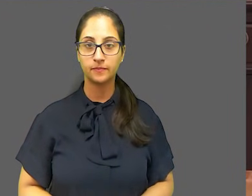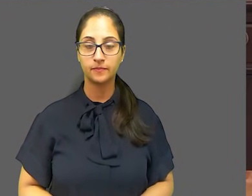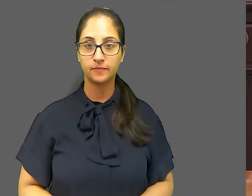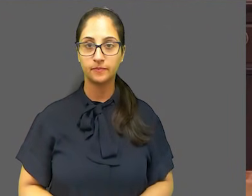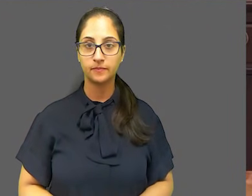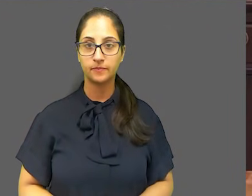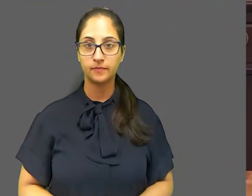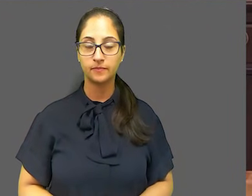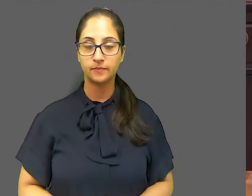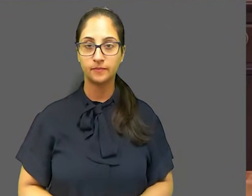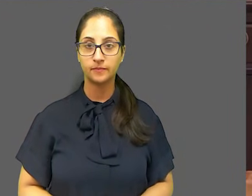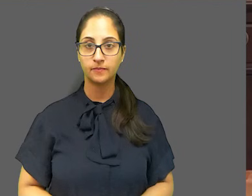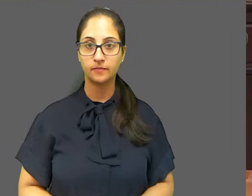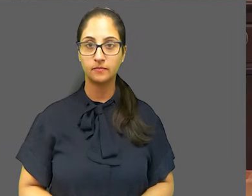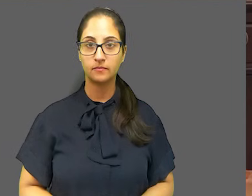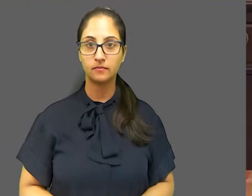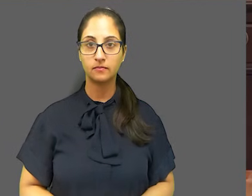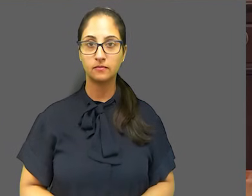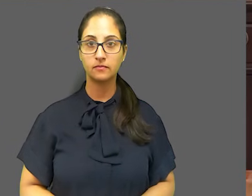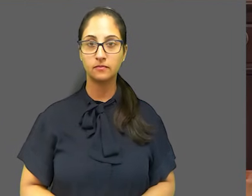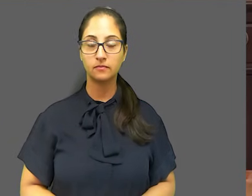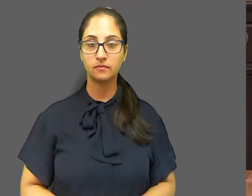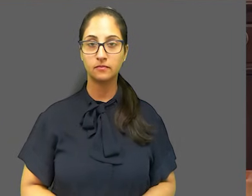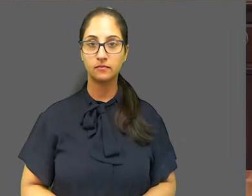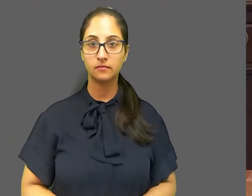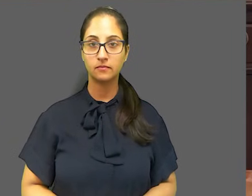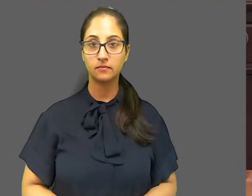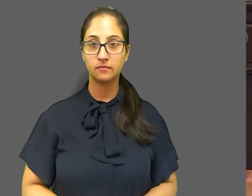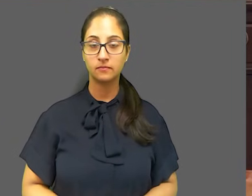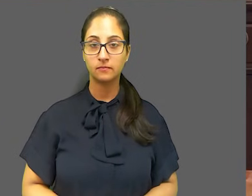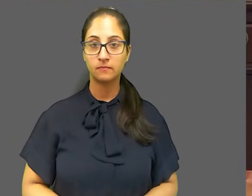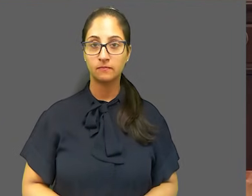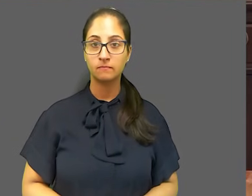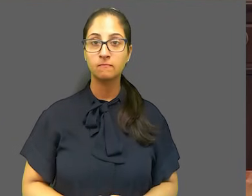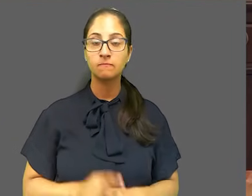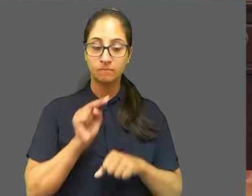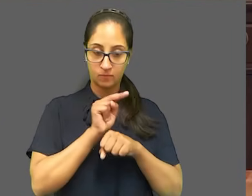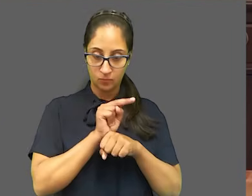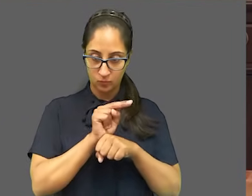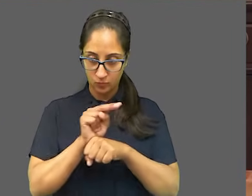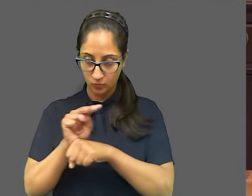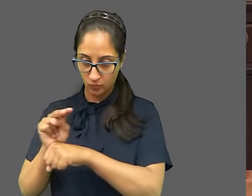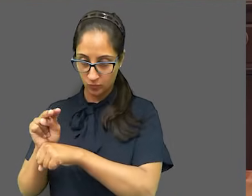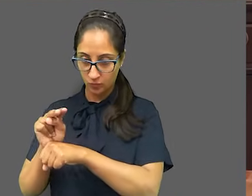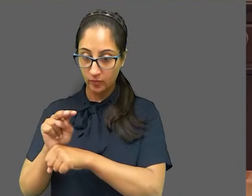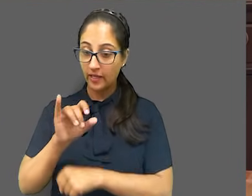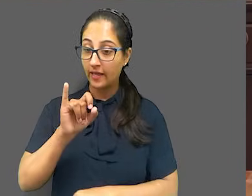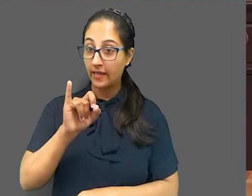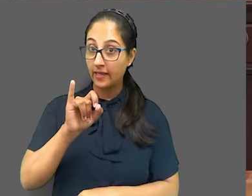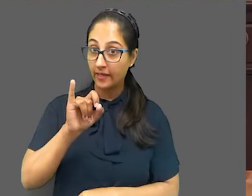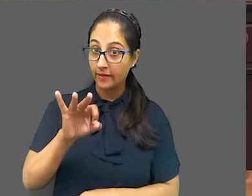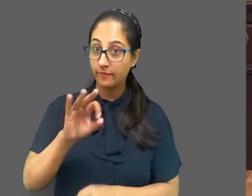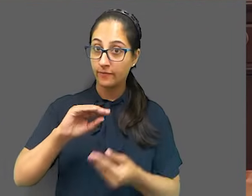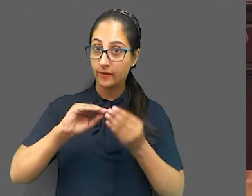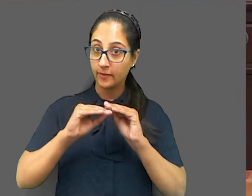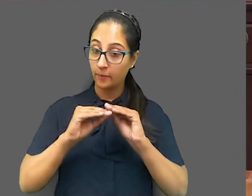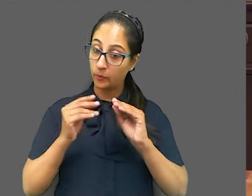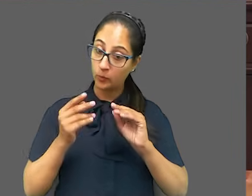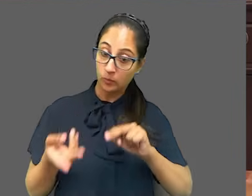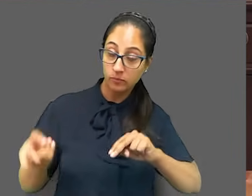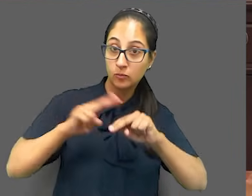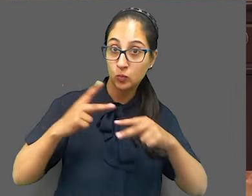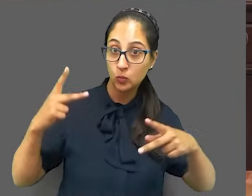The increasing rates of COVID-19 may necessitate further government regulations and